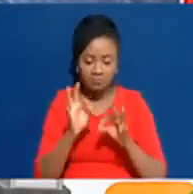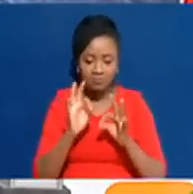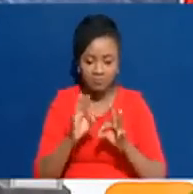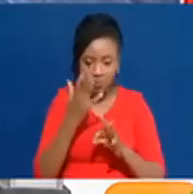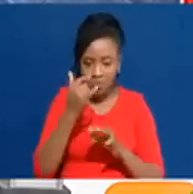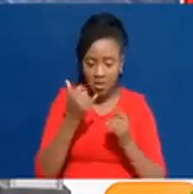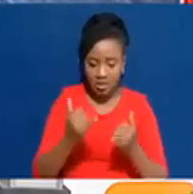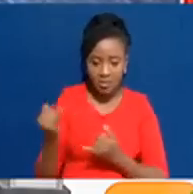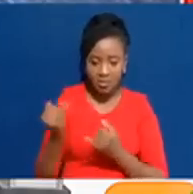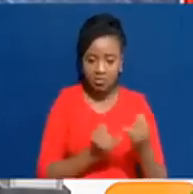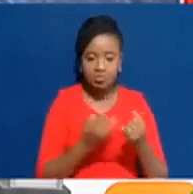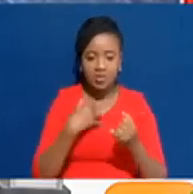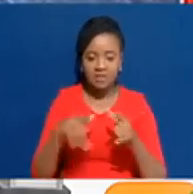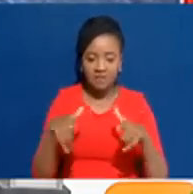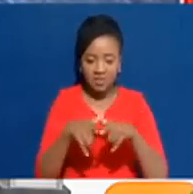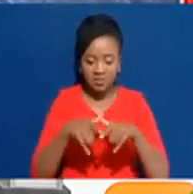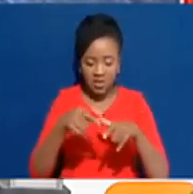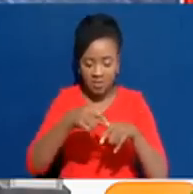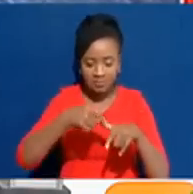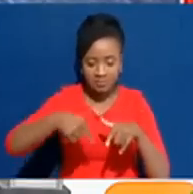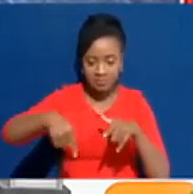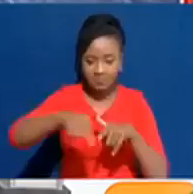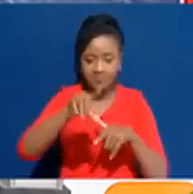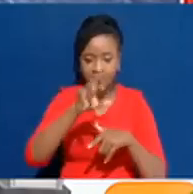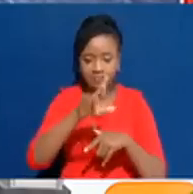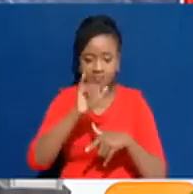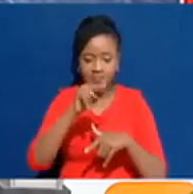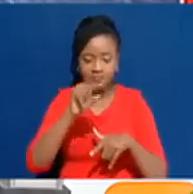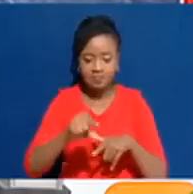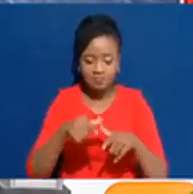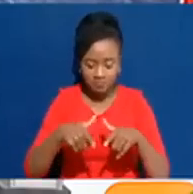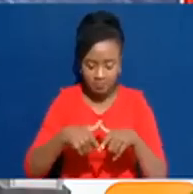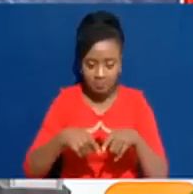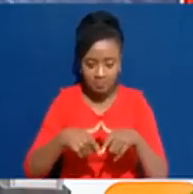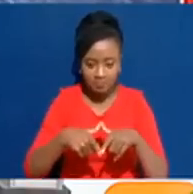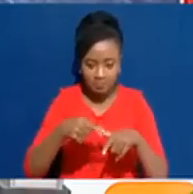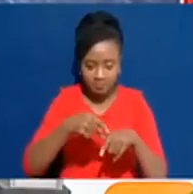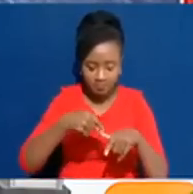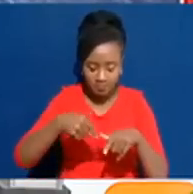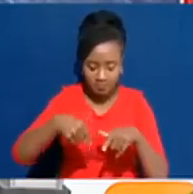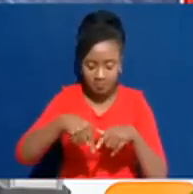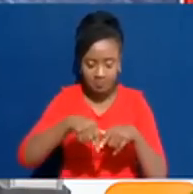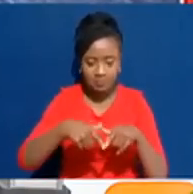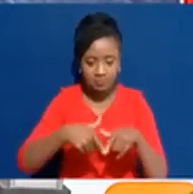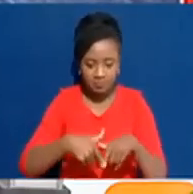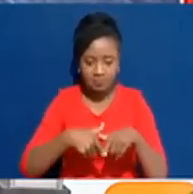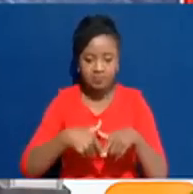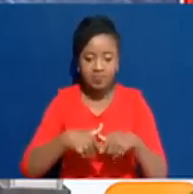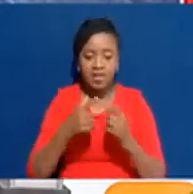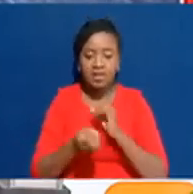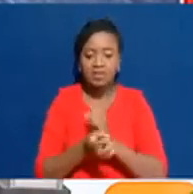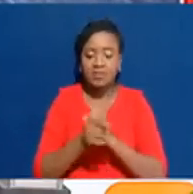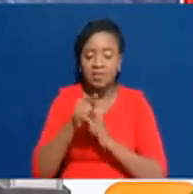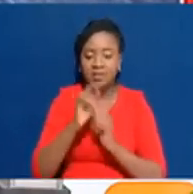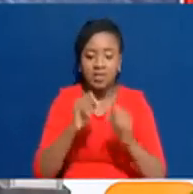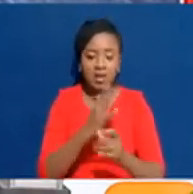the new HIV infections. Speaking at the launch of the program, Acting Director General at the Ministry of Health, Dr. Patrick Amoth, indicated that women were the